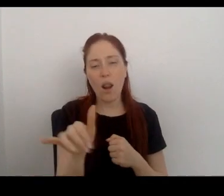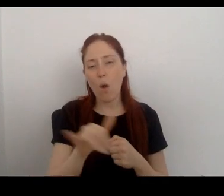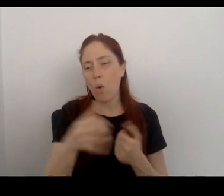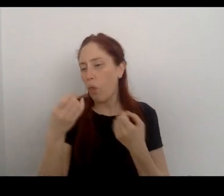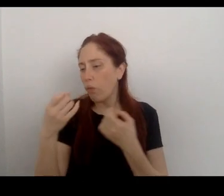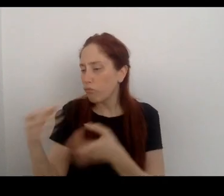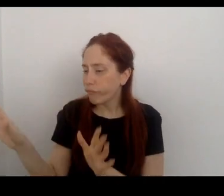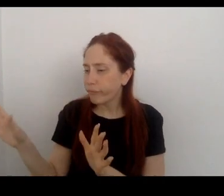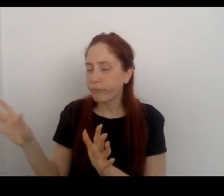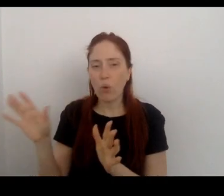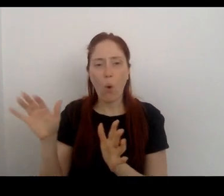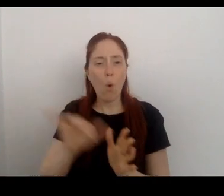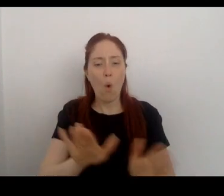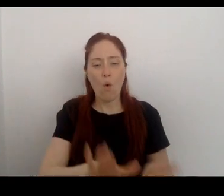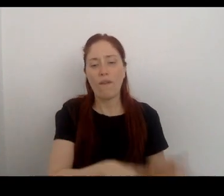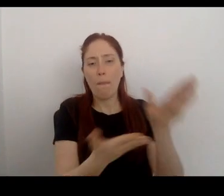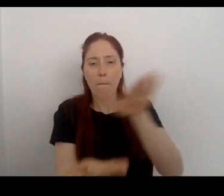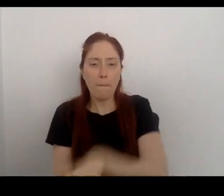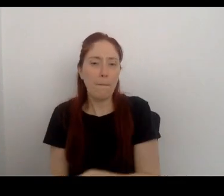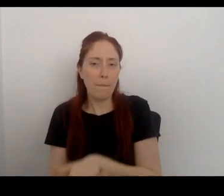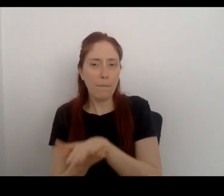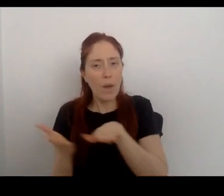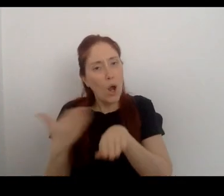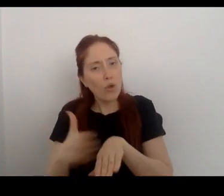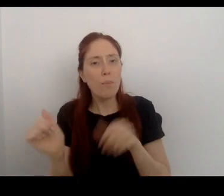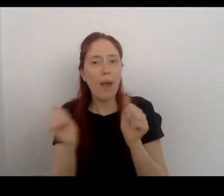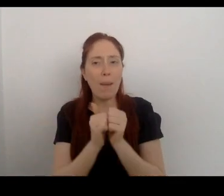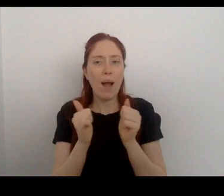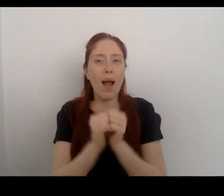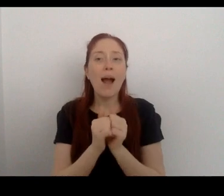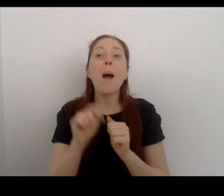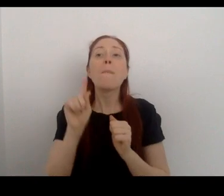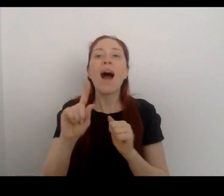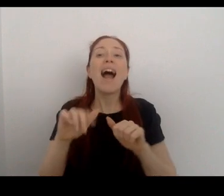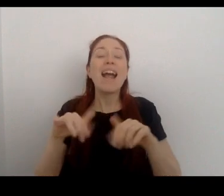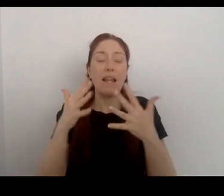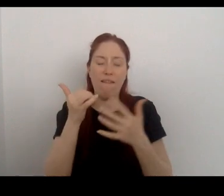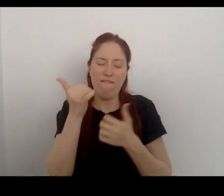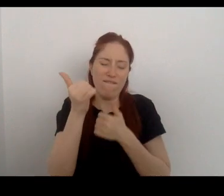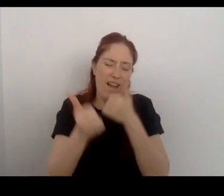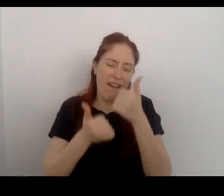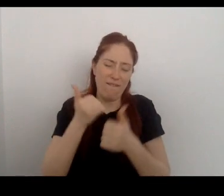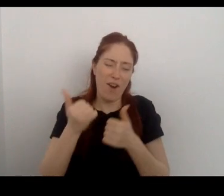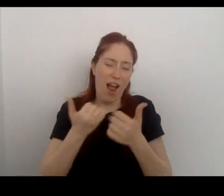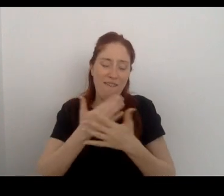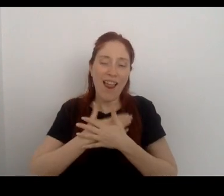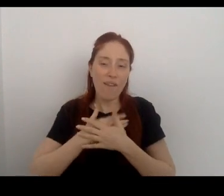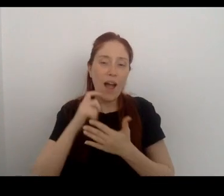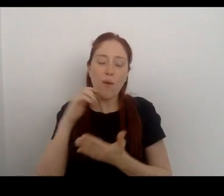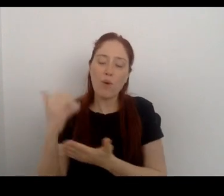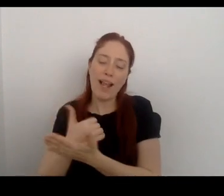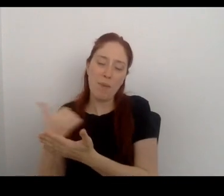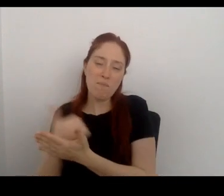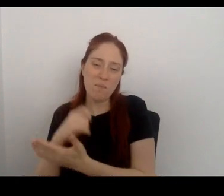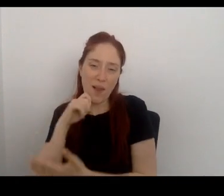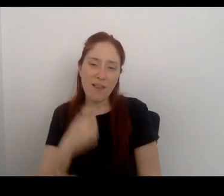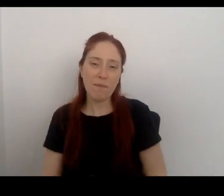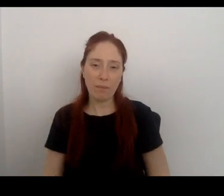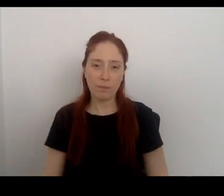side. But my favourite ones I tend to keep and to archive. Yep. Yeah. I think sometimes the drawing